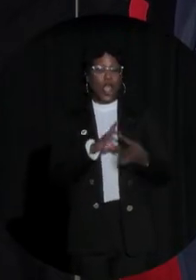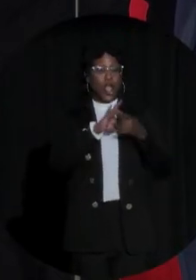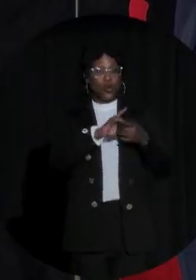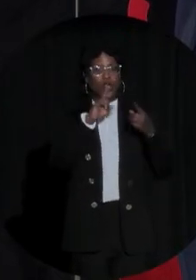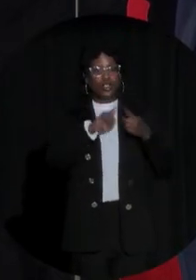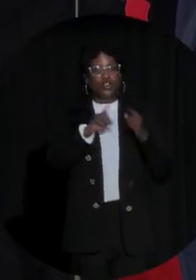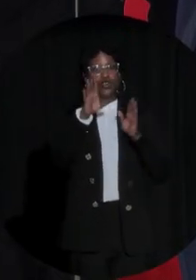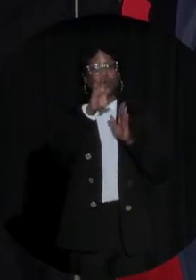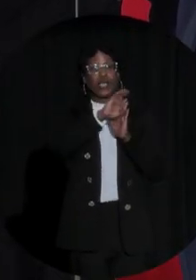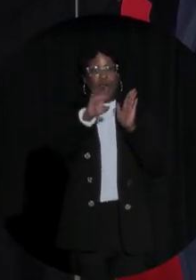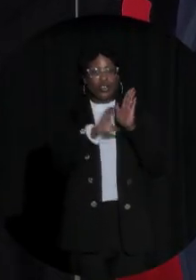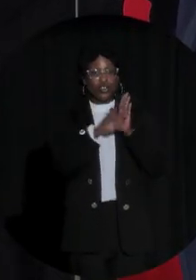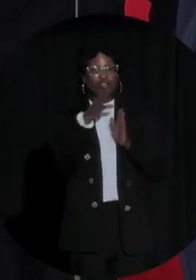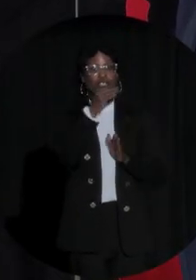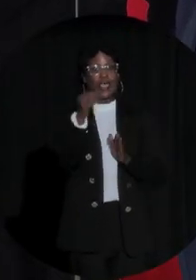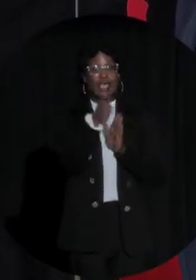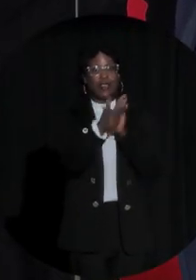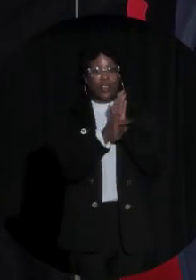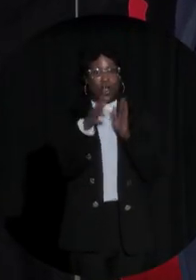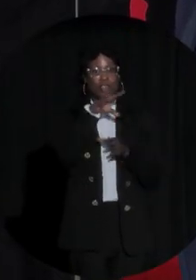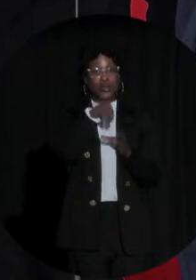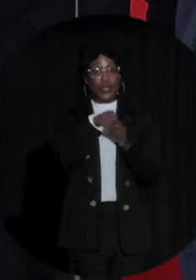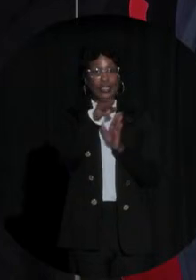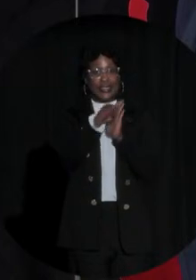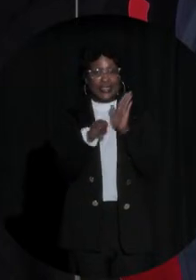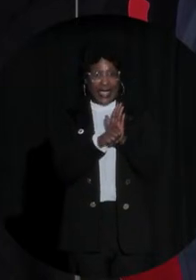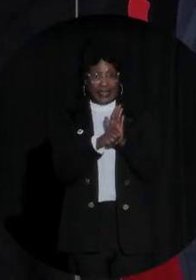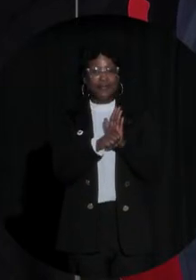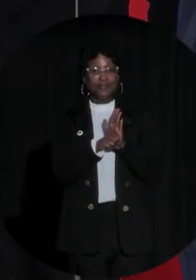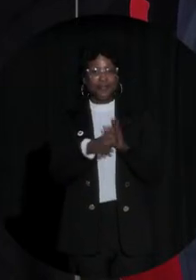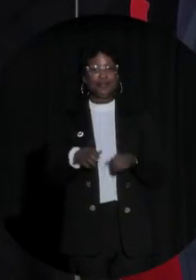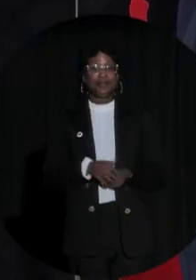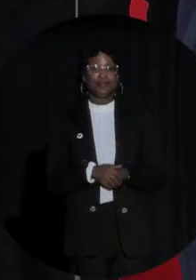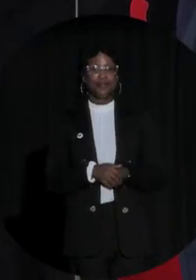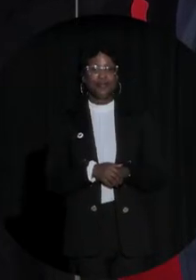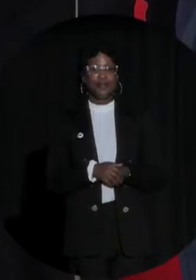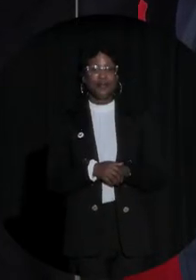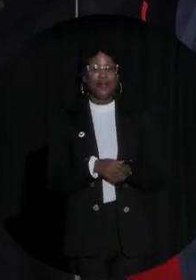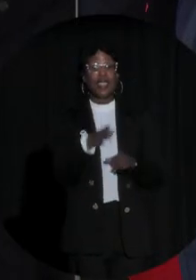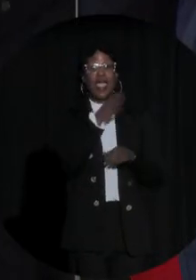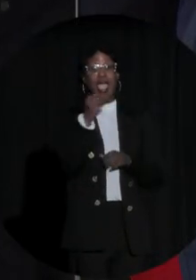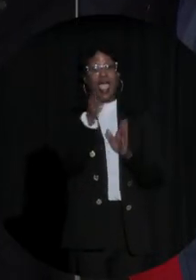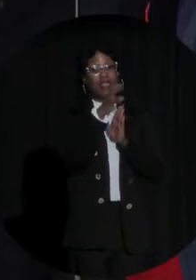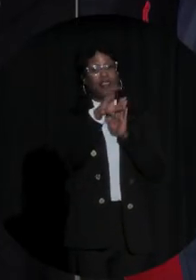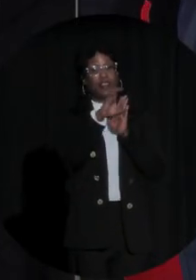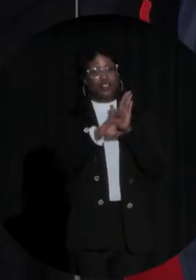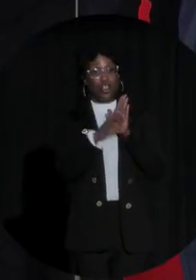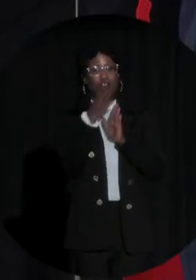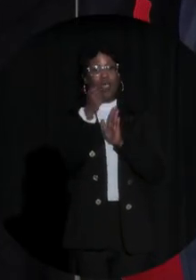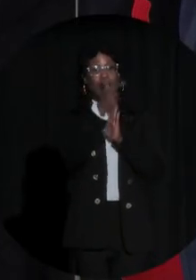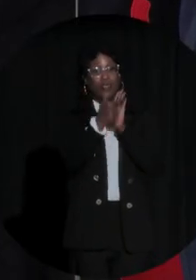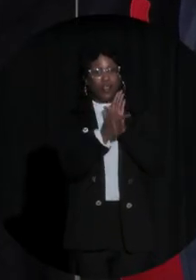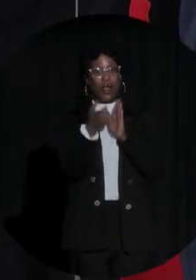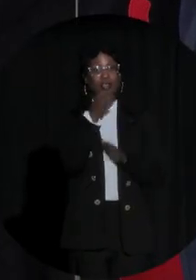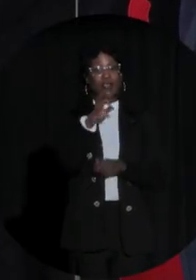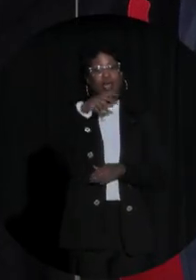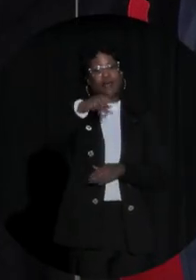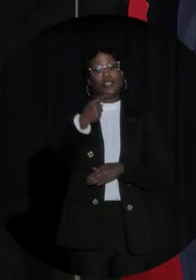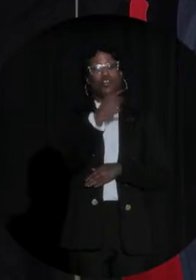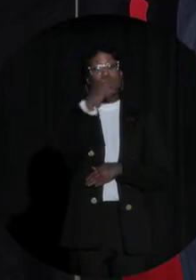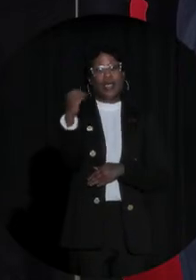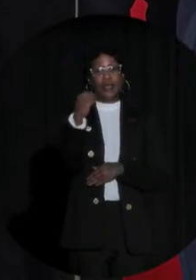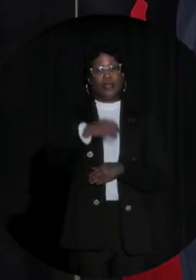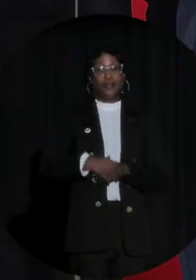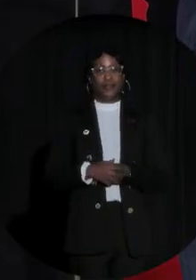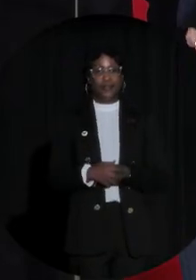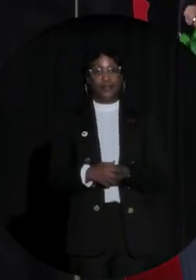state. According to the Constitution and the laws of this state. And the Charter and laws of Prince George's County. And the Charter and laws of Prince George's